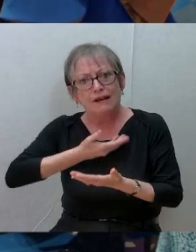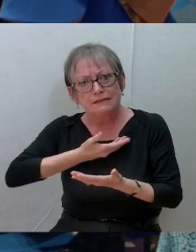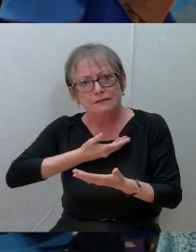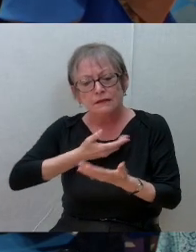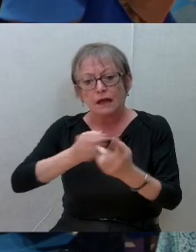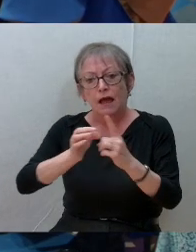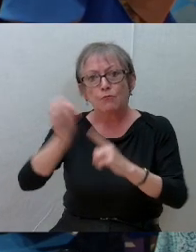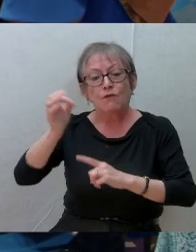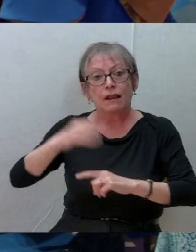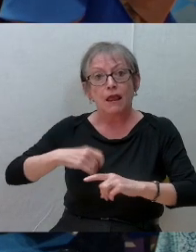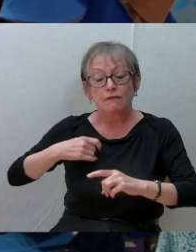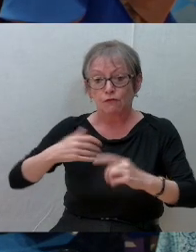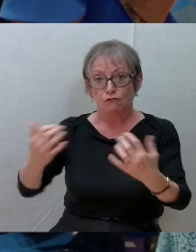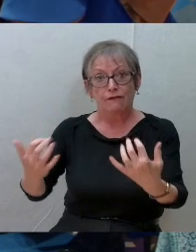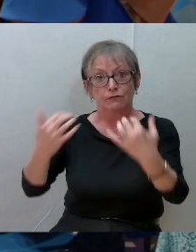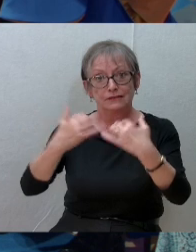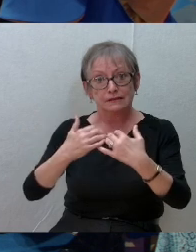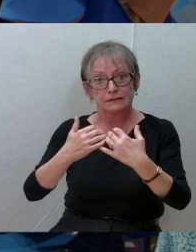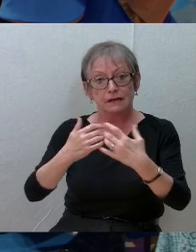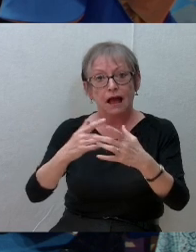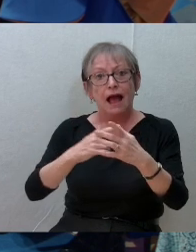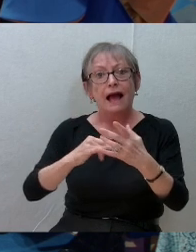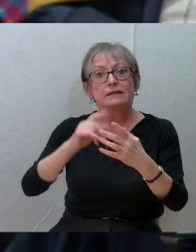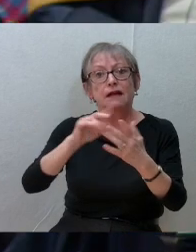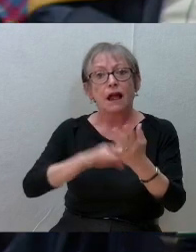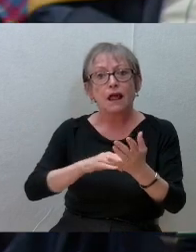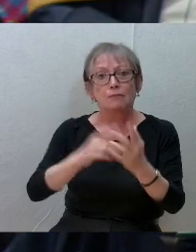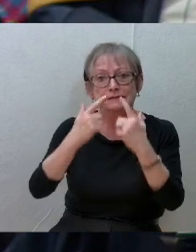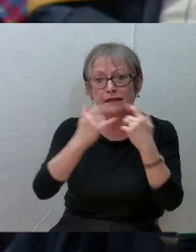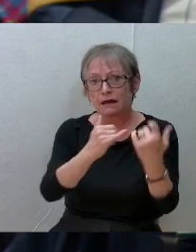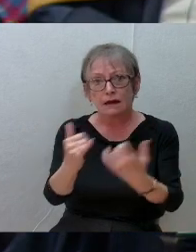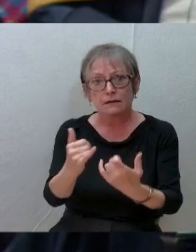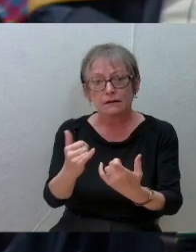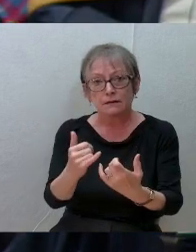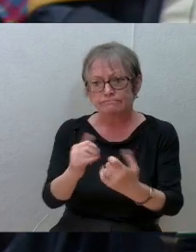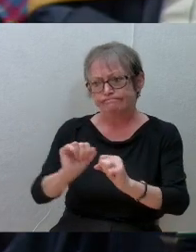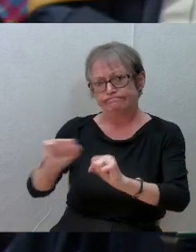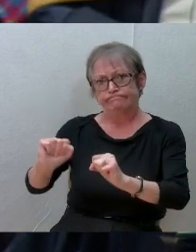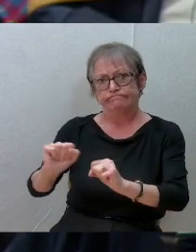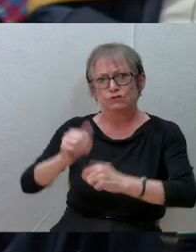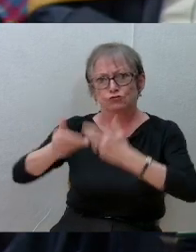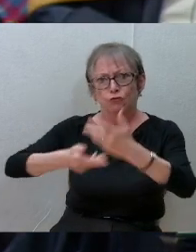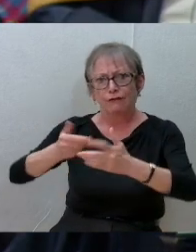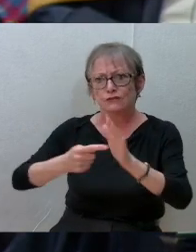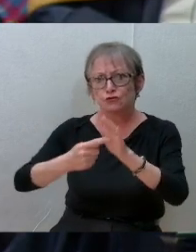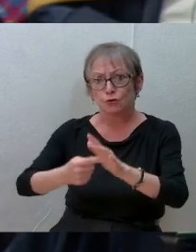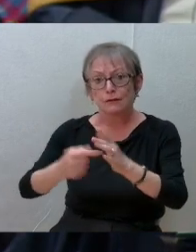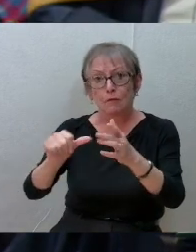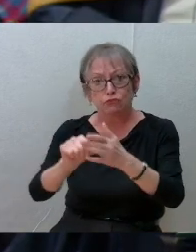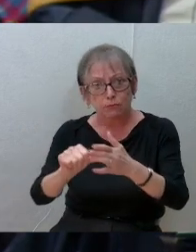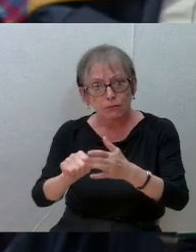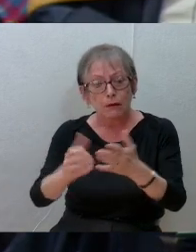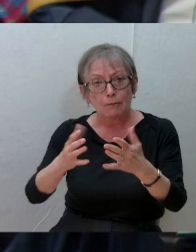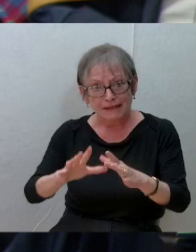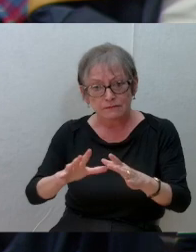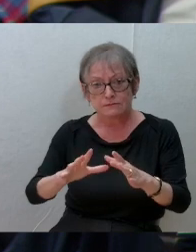the lives of refugees and asylum seekers. His own story illustrates the difficulties